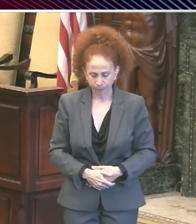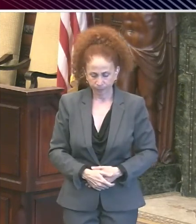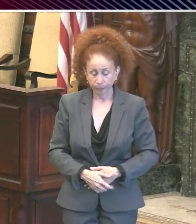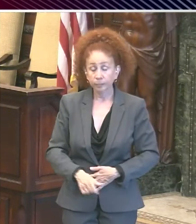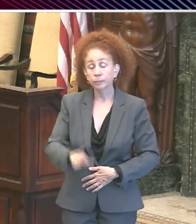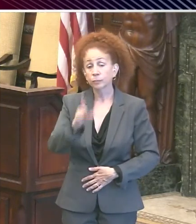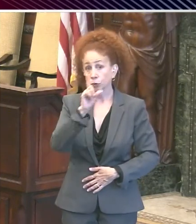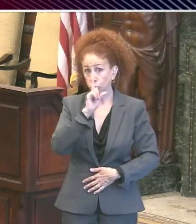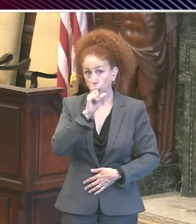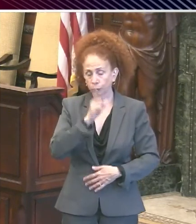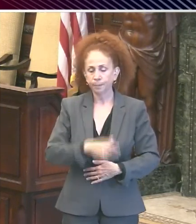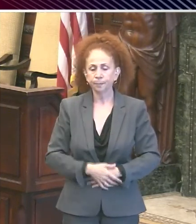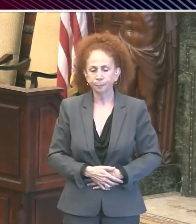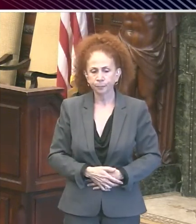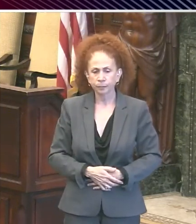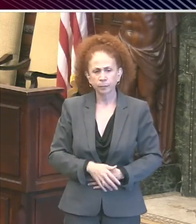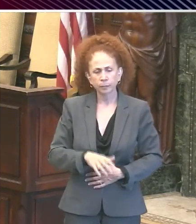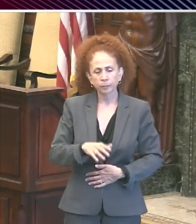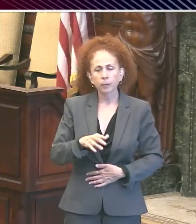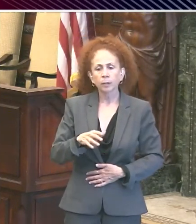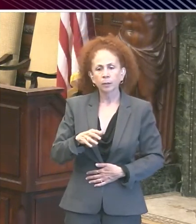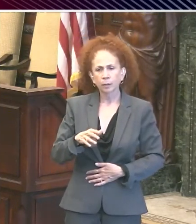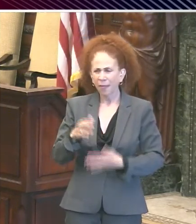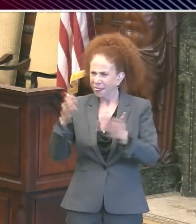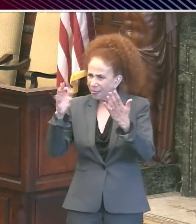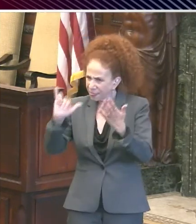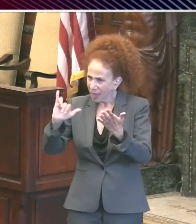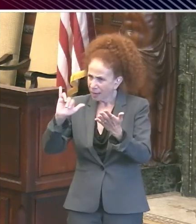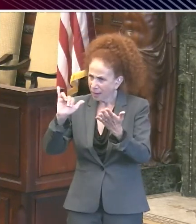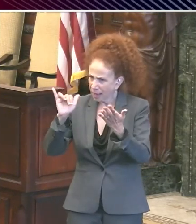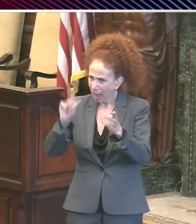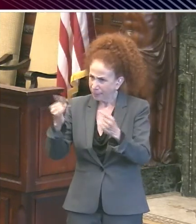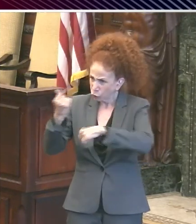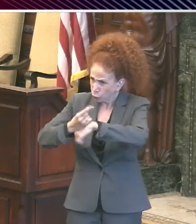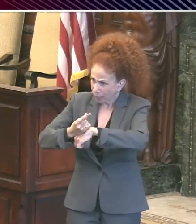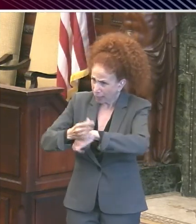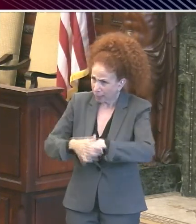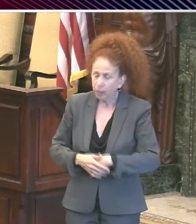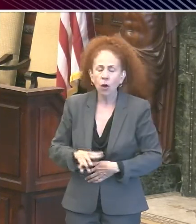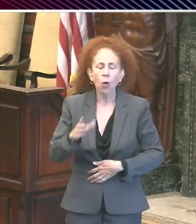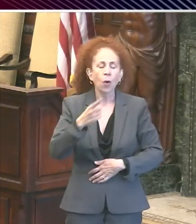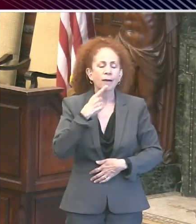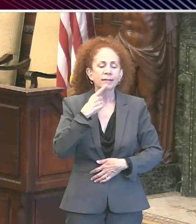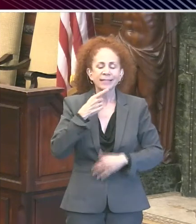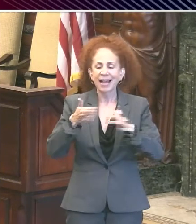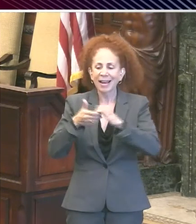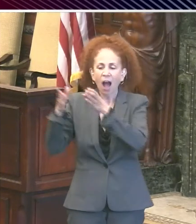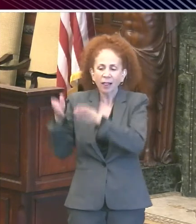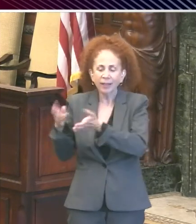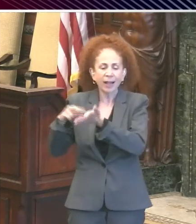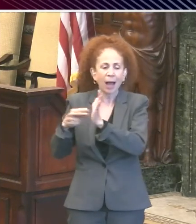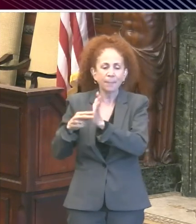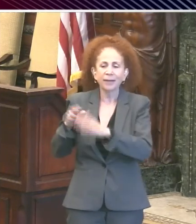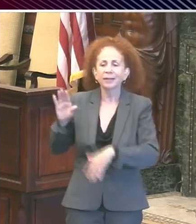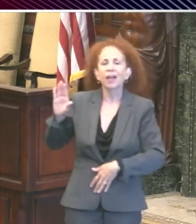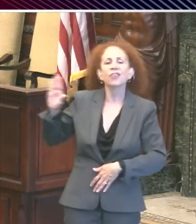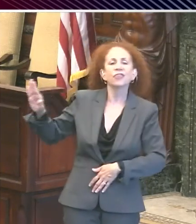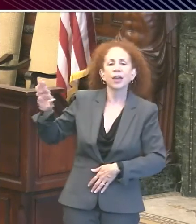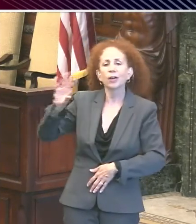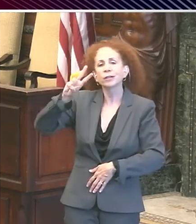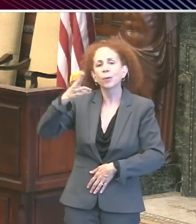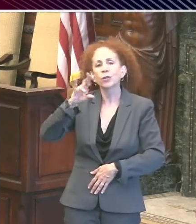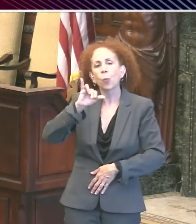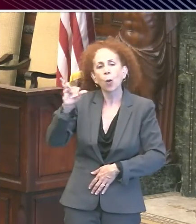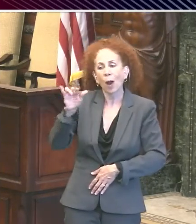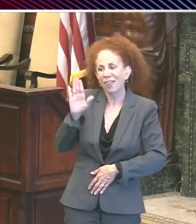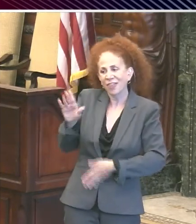Sure. So was your colleague going around today? Sorry, it's when I said colleague, I just mean they're a journalist too. They work at